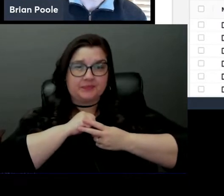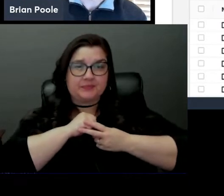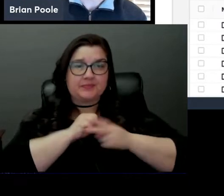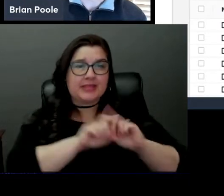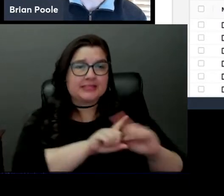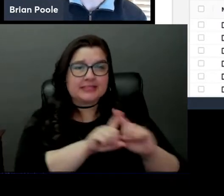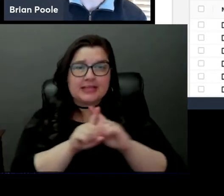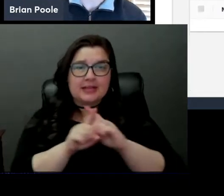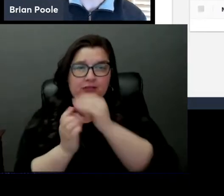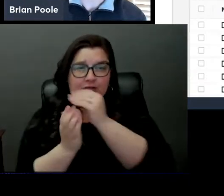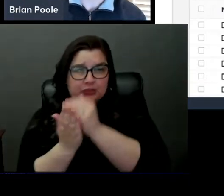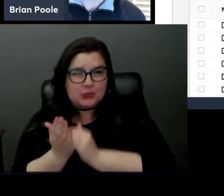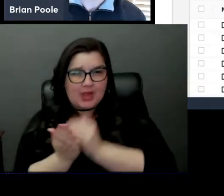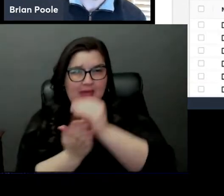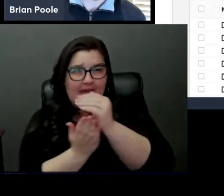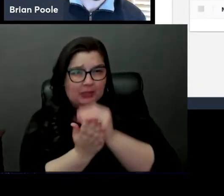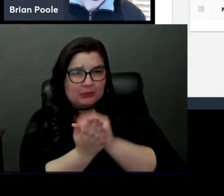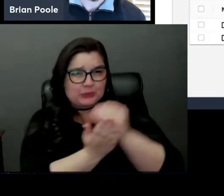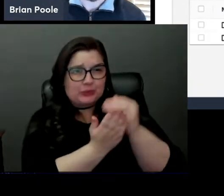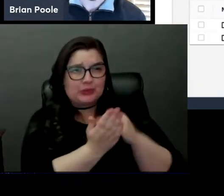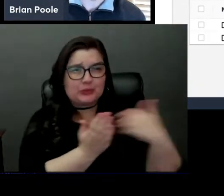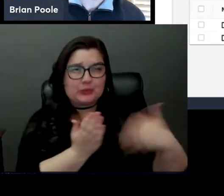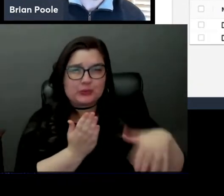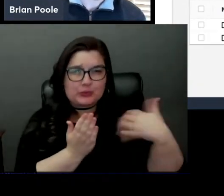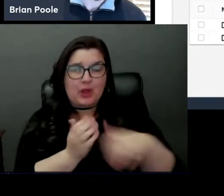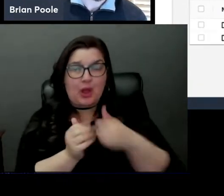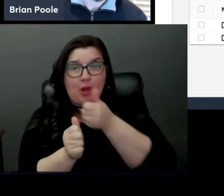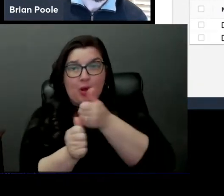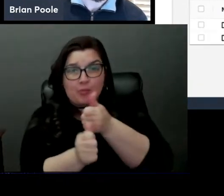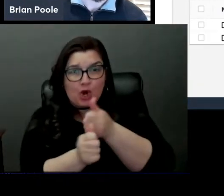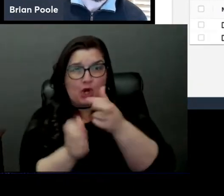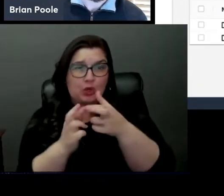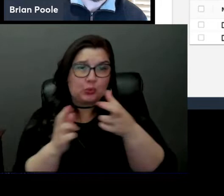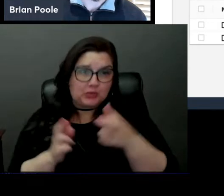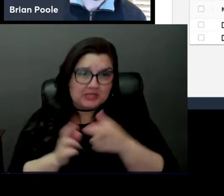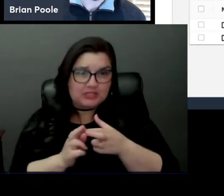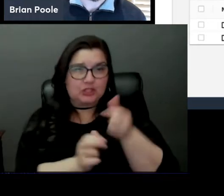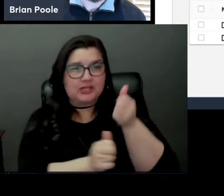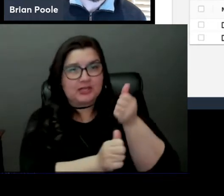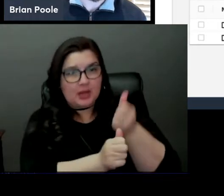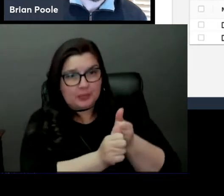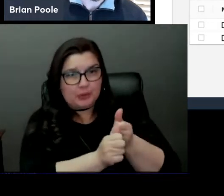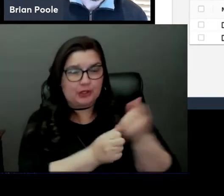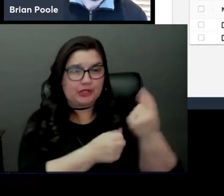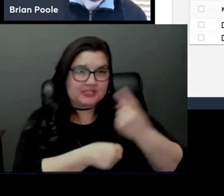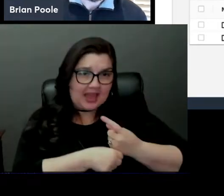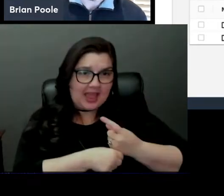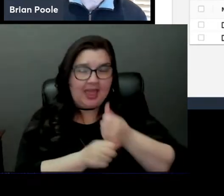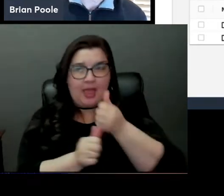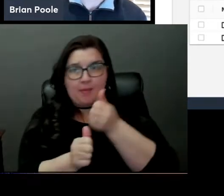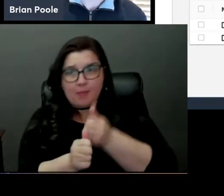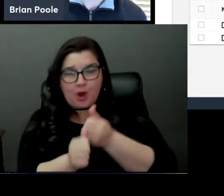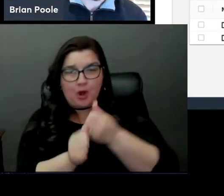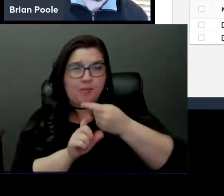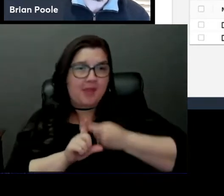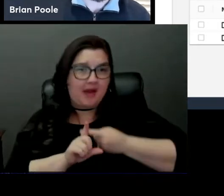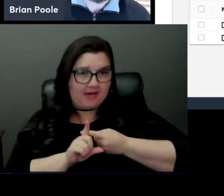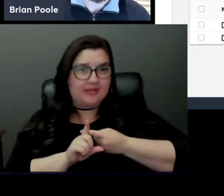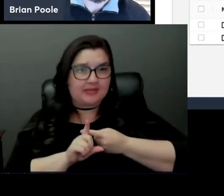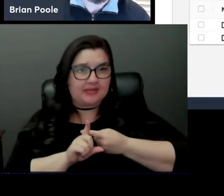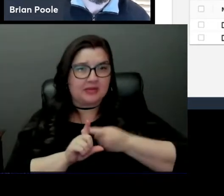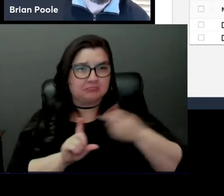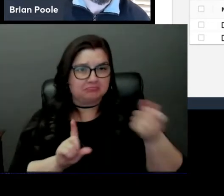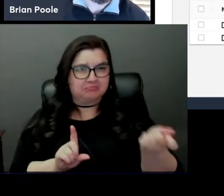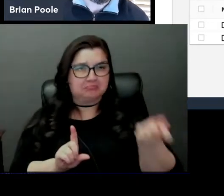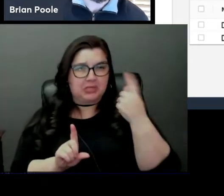directories. There's a whole, per region, per day, per month. And so you can understand how this would be